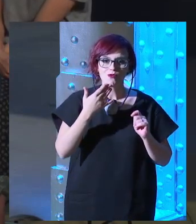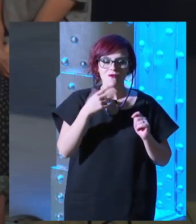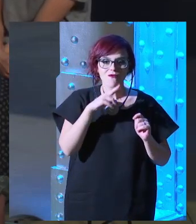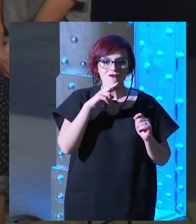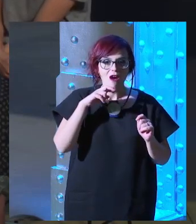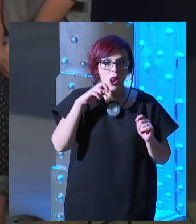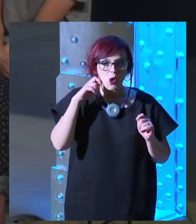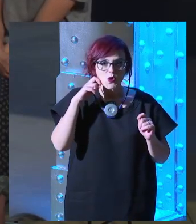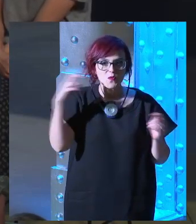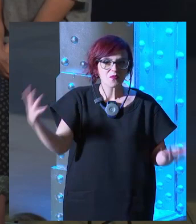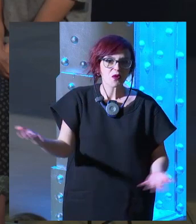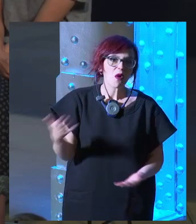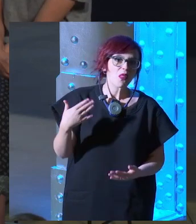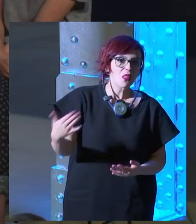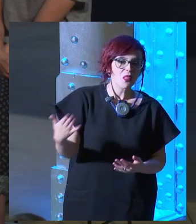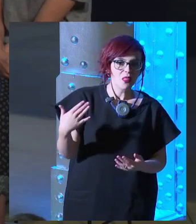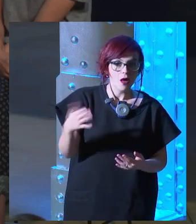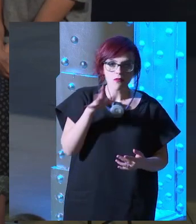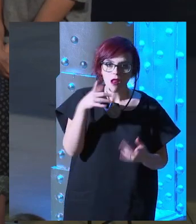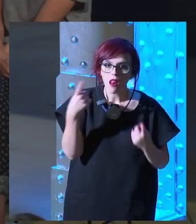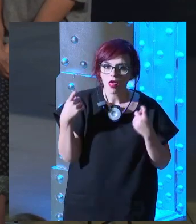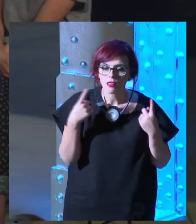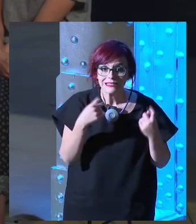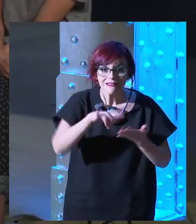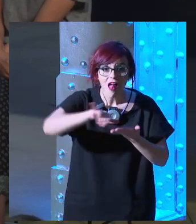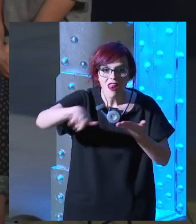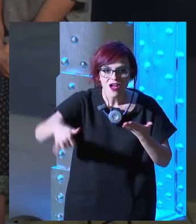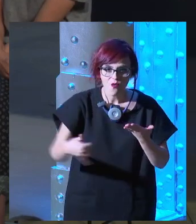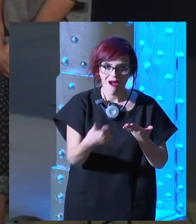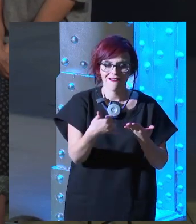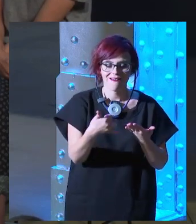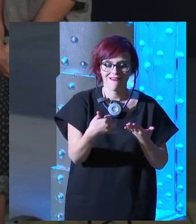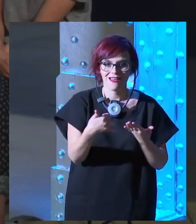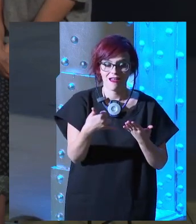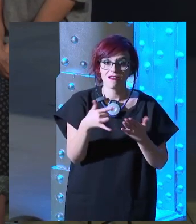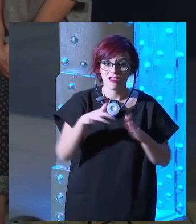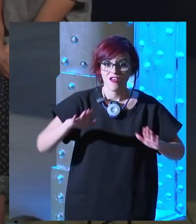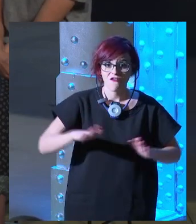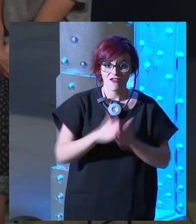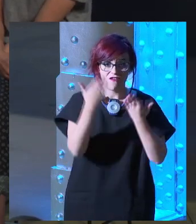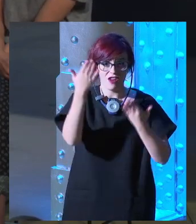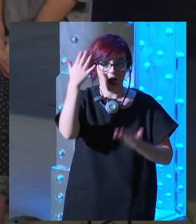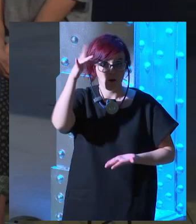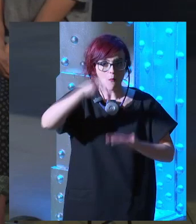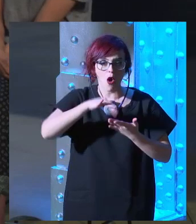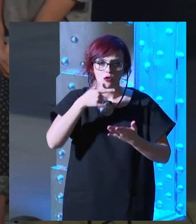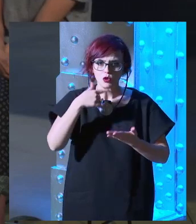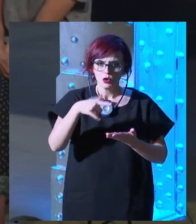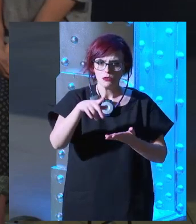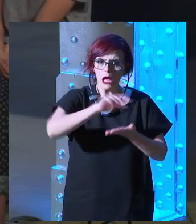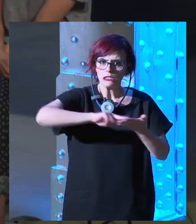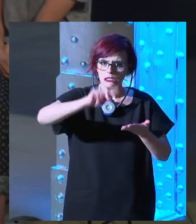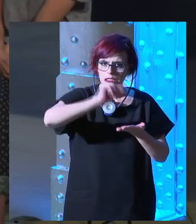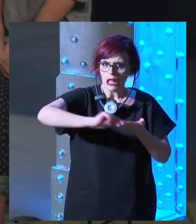needed language. I did get it from the Bible, because it's well written, no question. And I got it from those other books that I